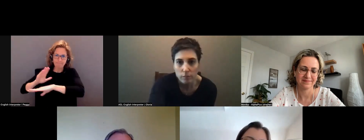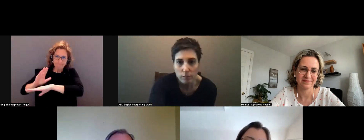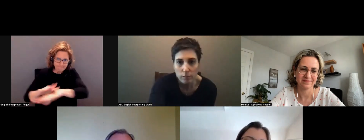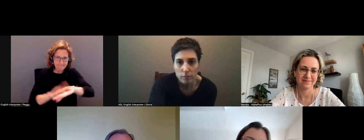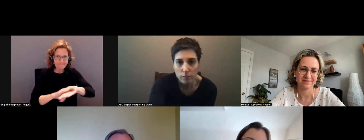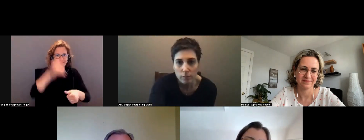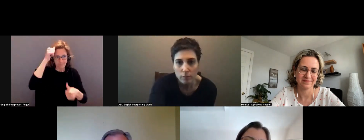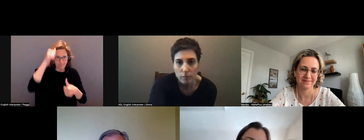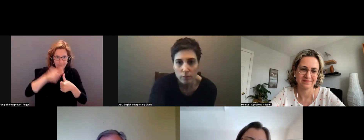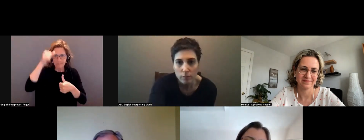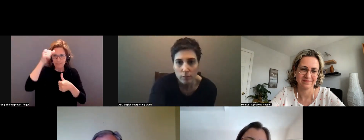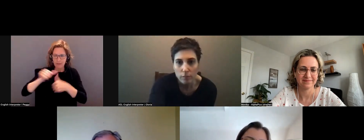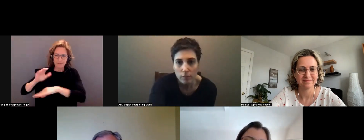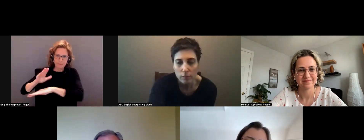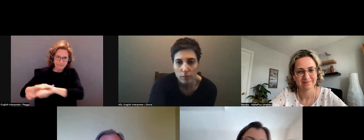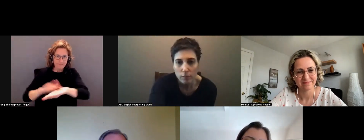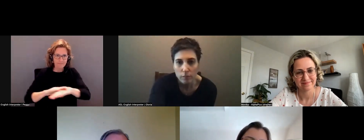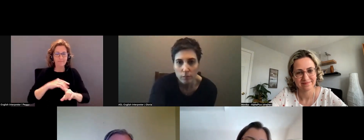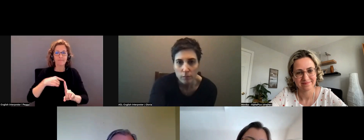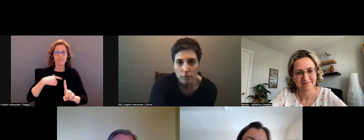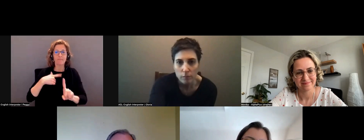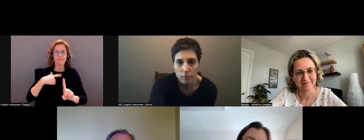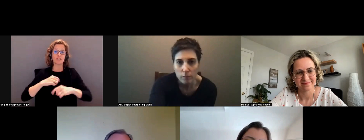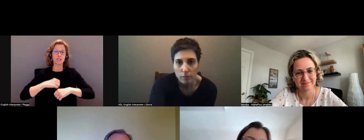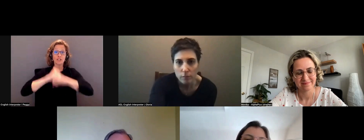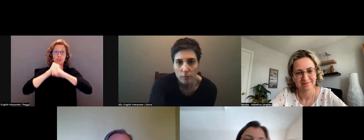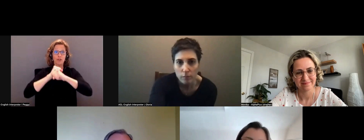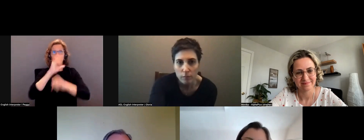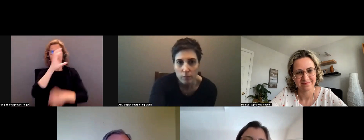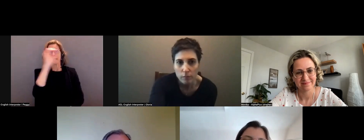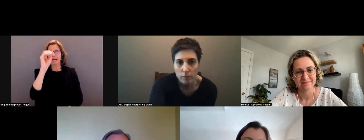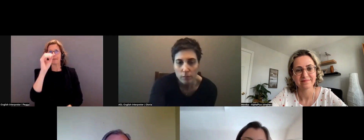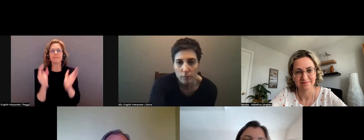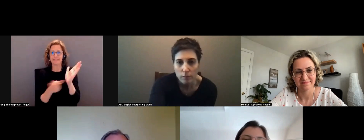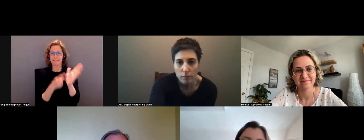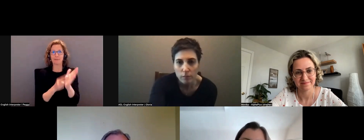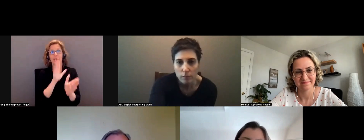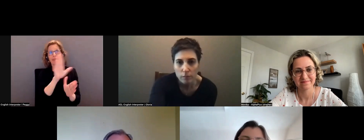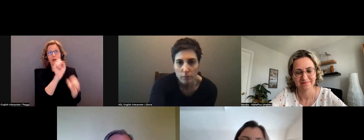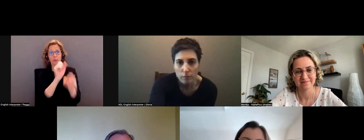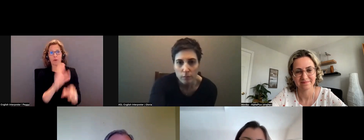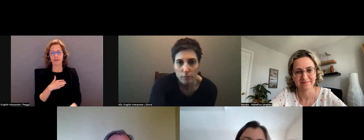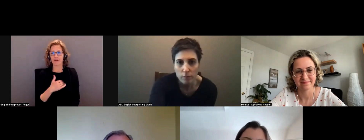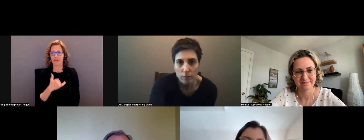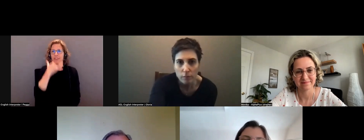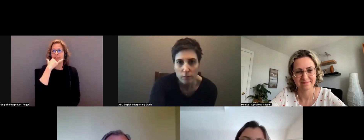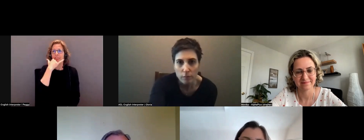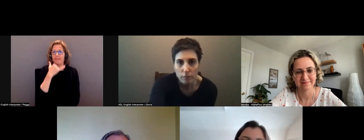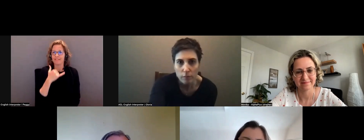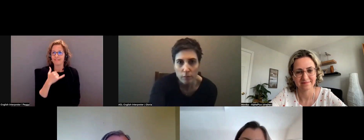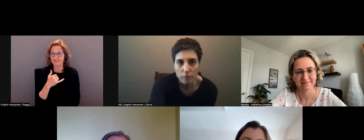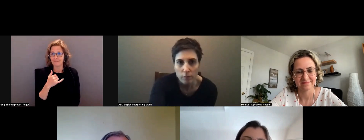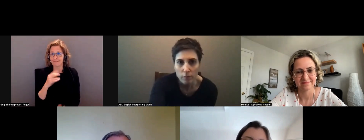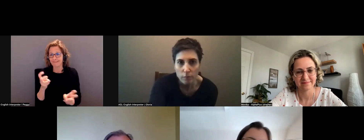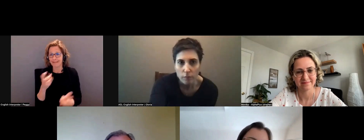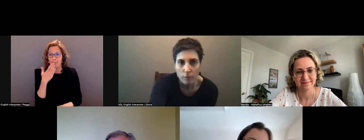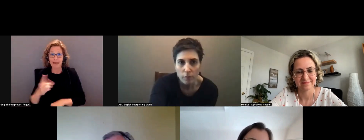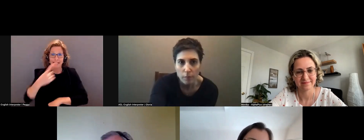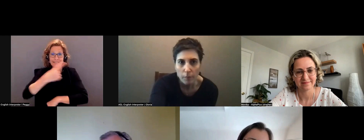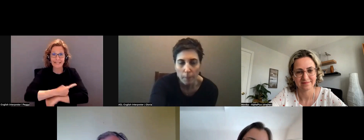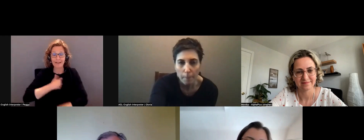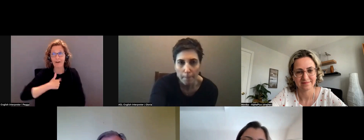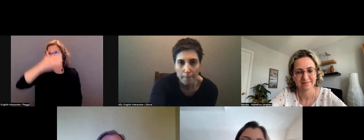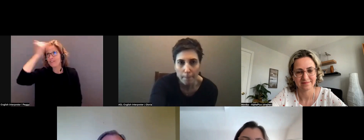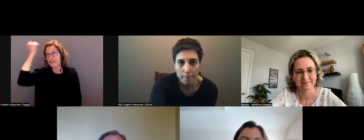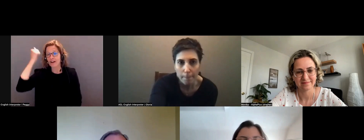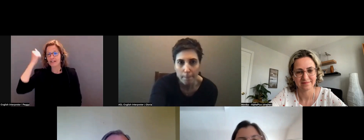those kinds of things. Even the security firms, run into these kinds of issues with someone who just has a bad day and doesn't do something and